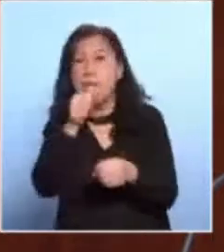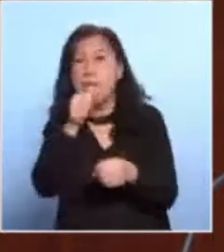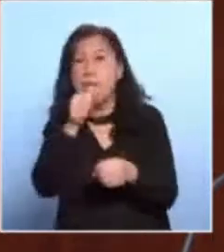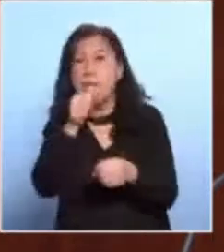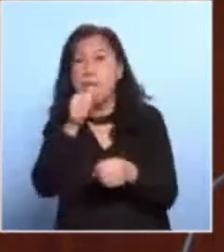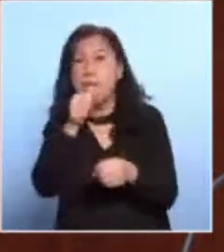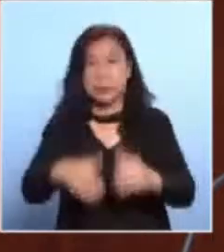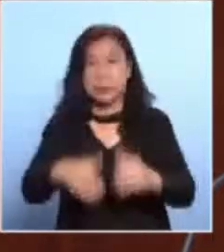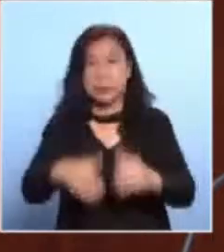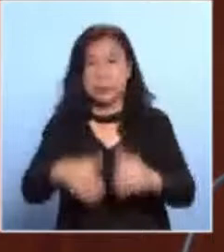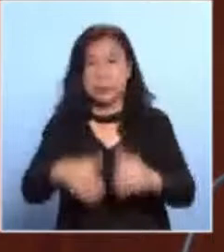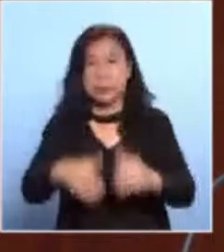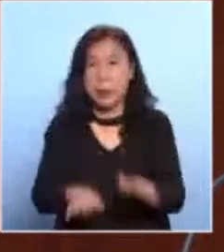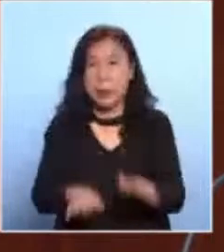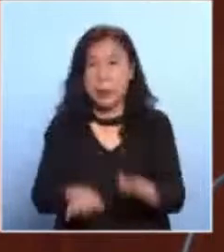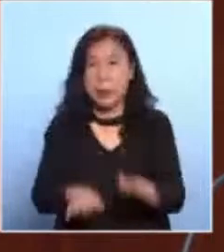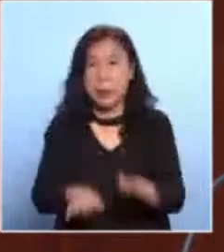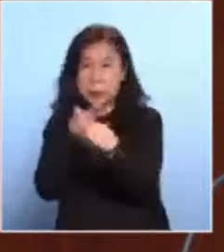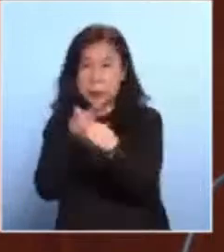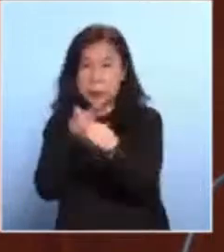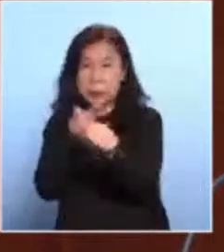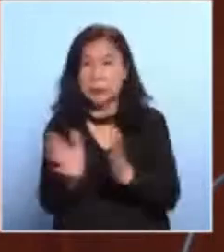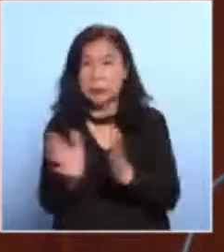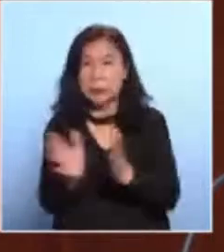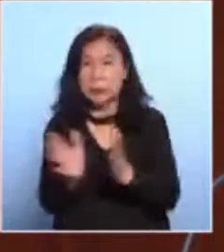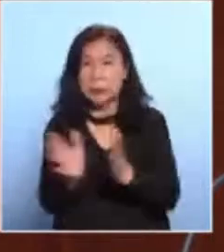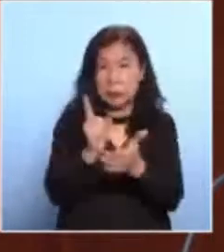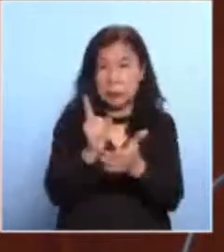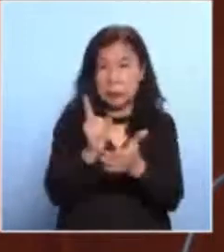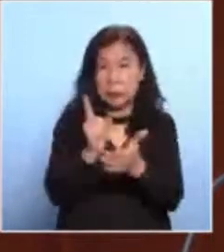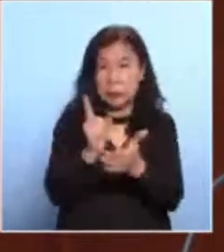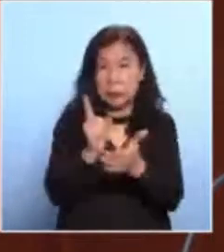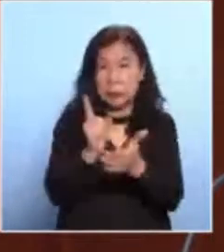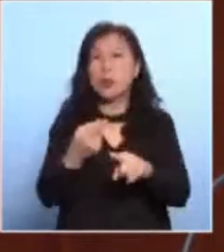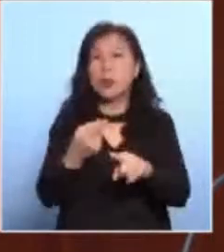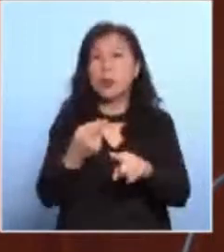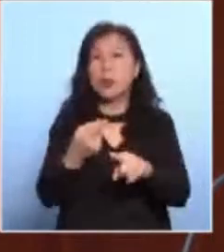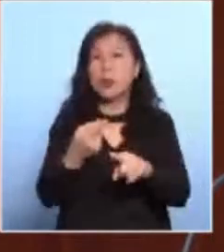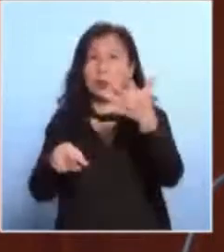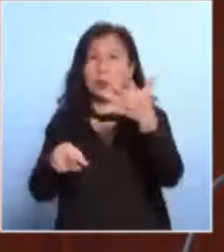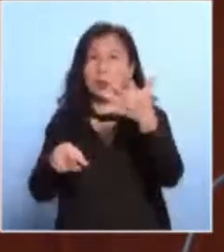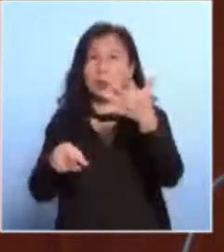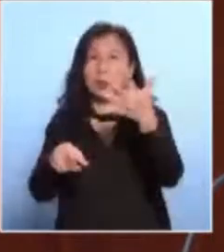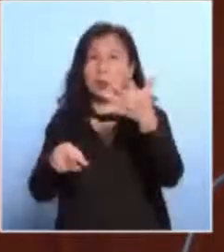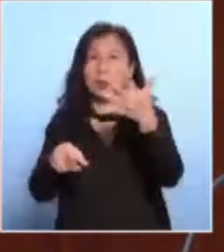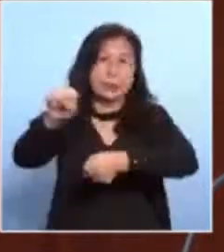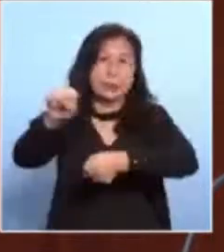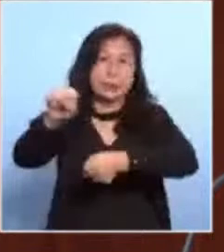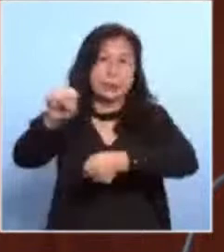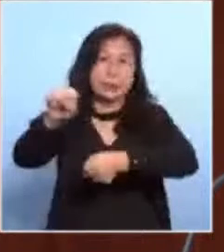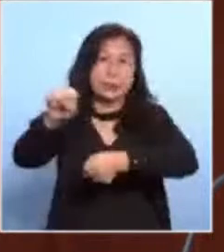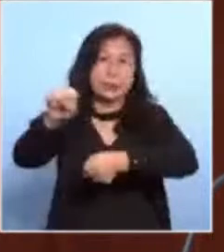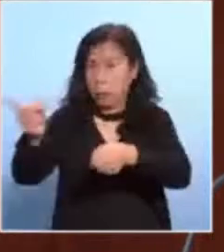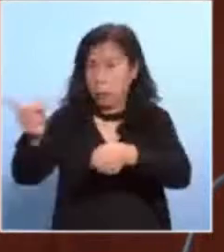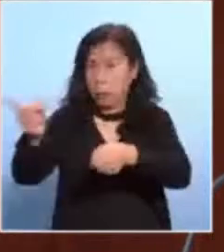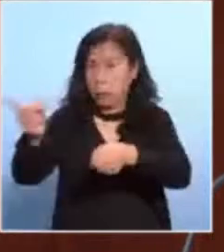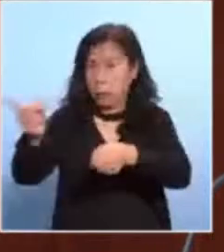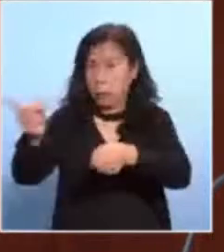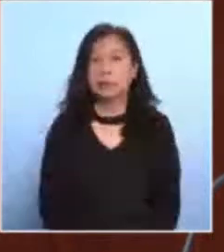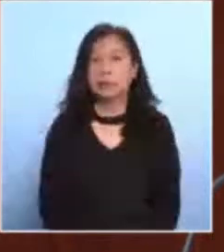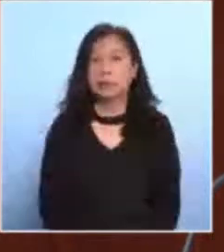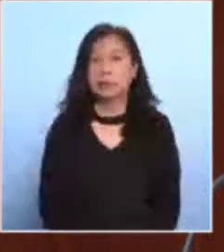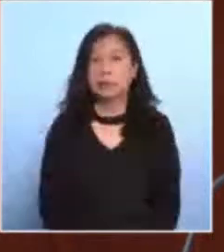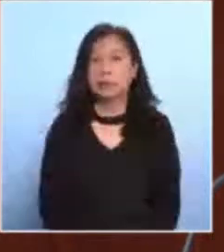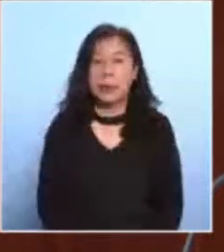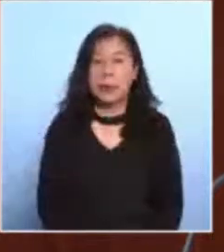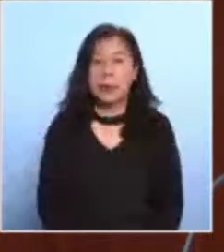the payments will be more than doubled, from around $5,000 to about $11,000 per month.